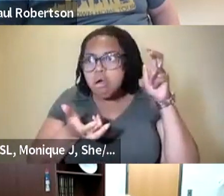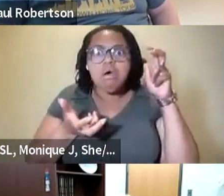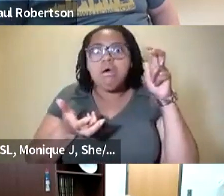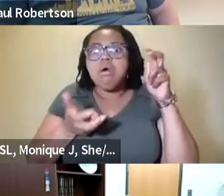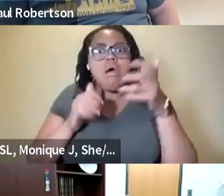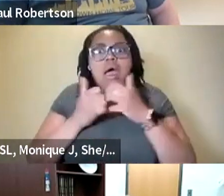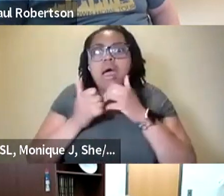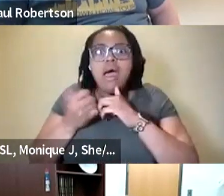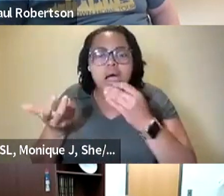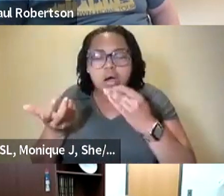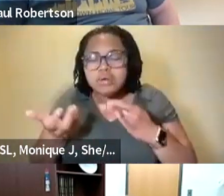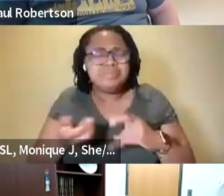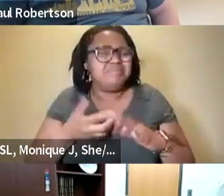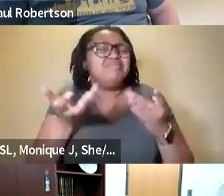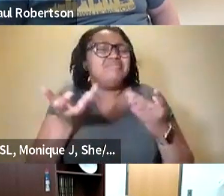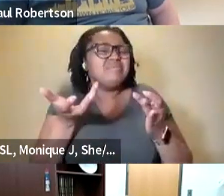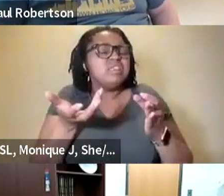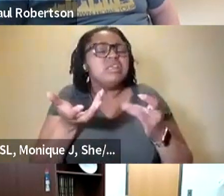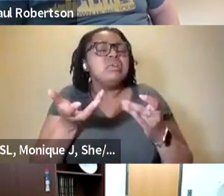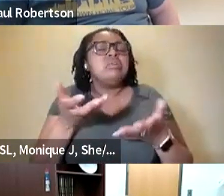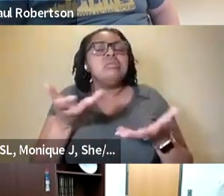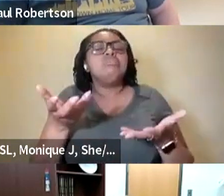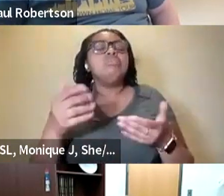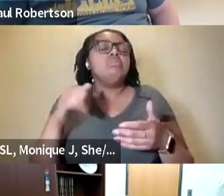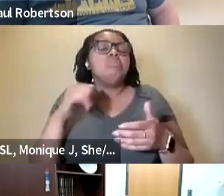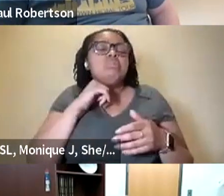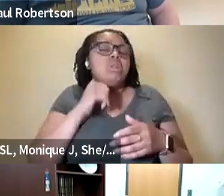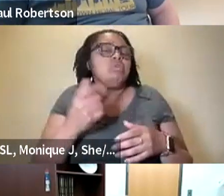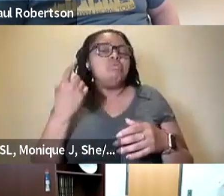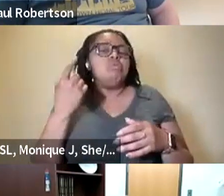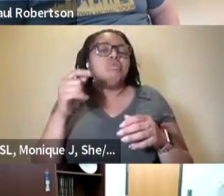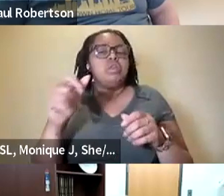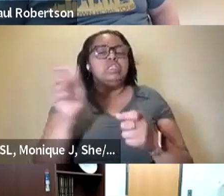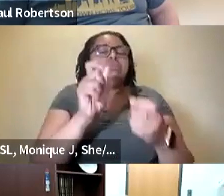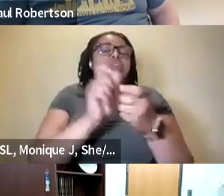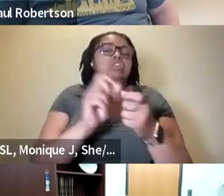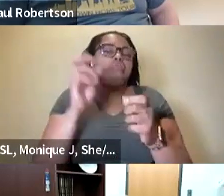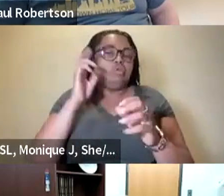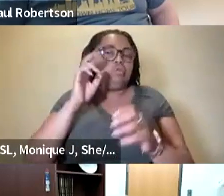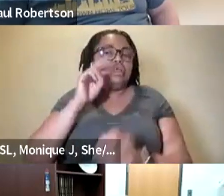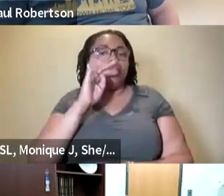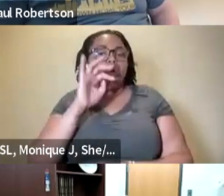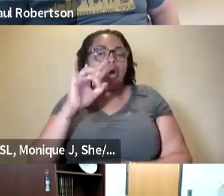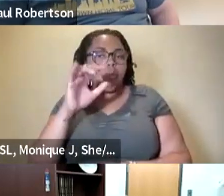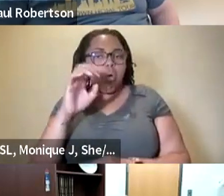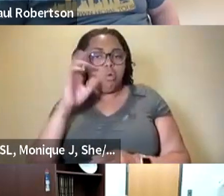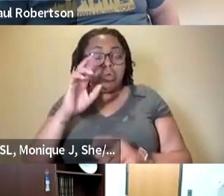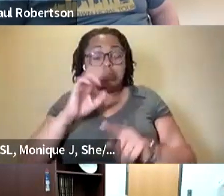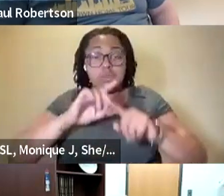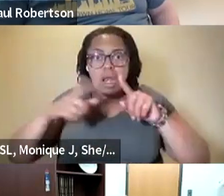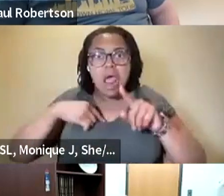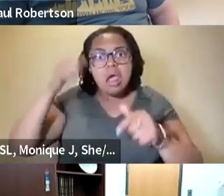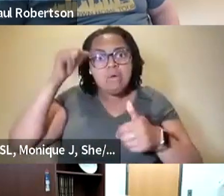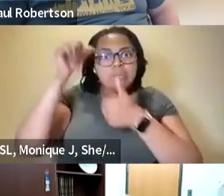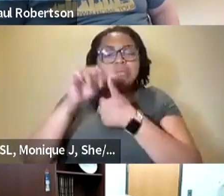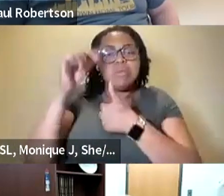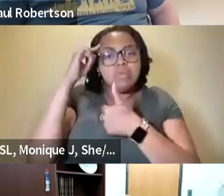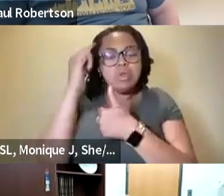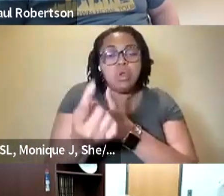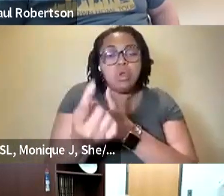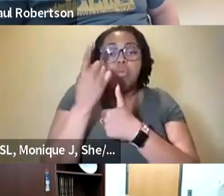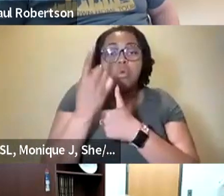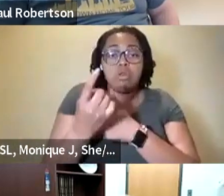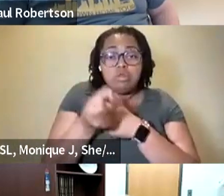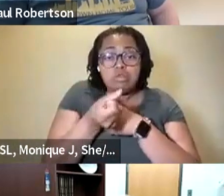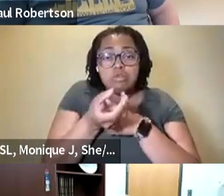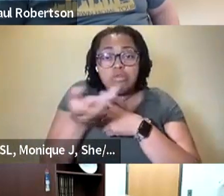I, you know, not for any sort of noble reason, but honestly, I remember thinking that, you know, this is one of the few professions that staring